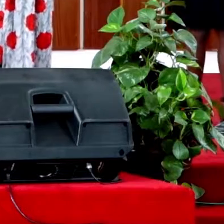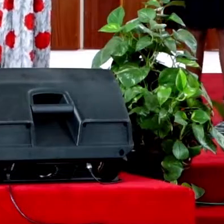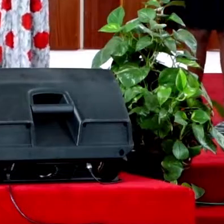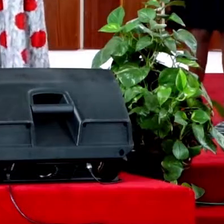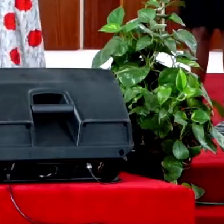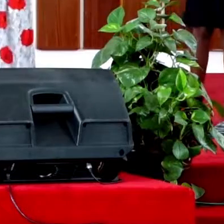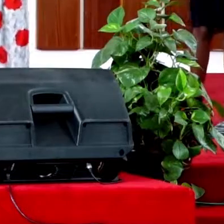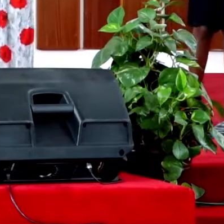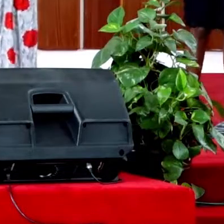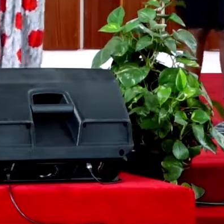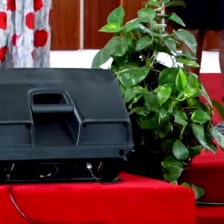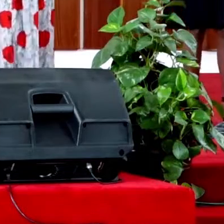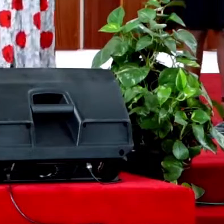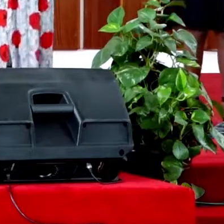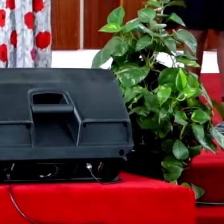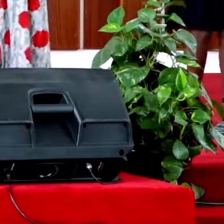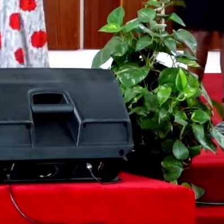Jesus?